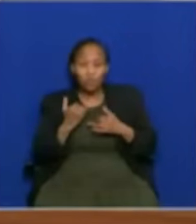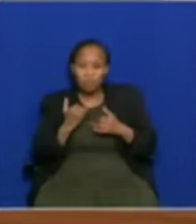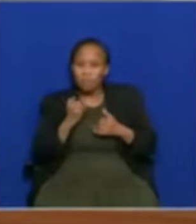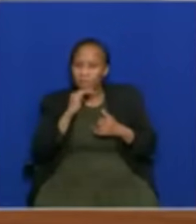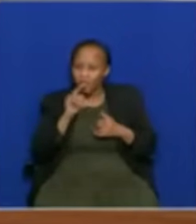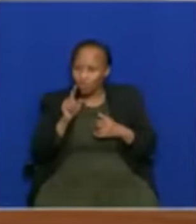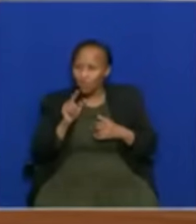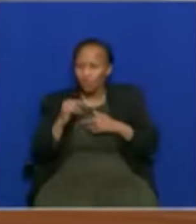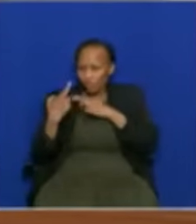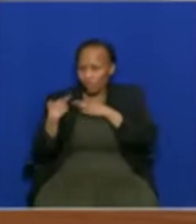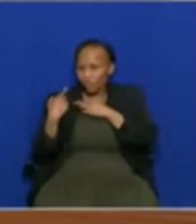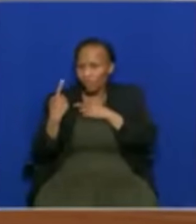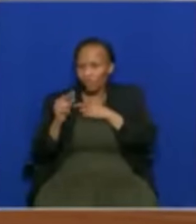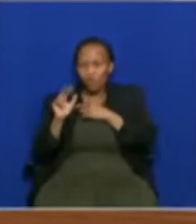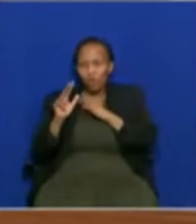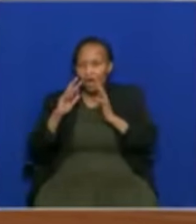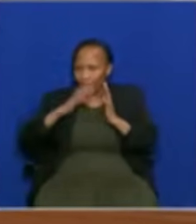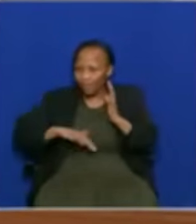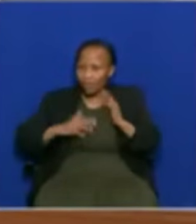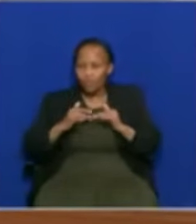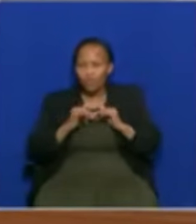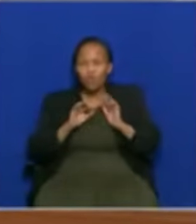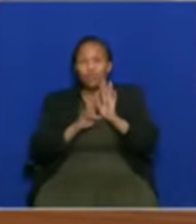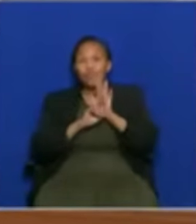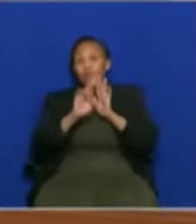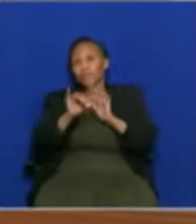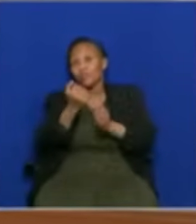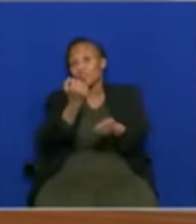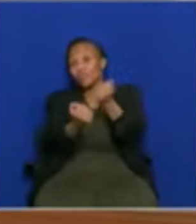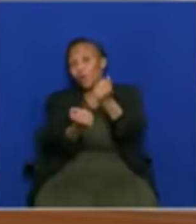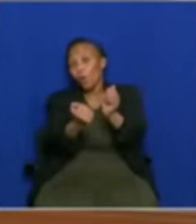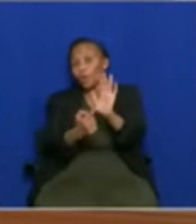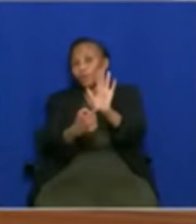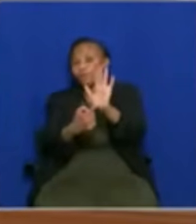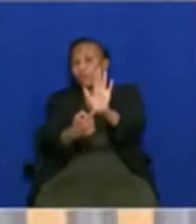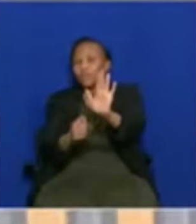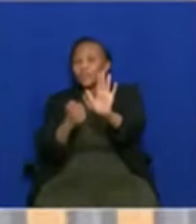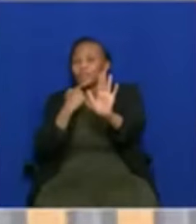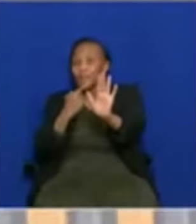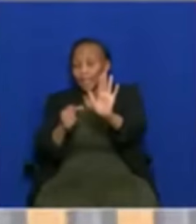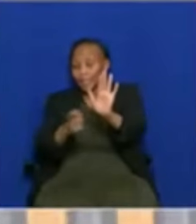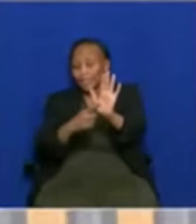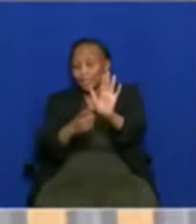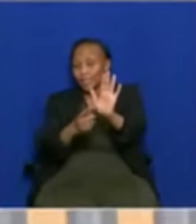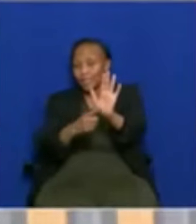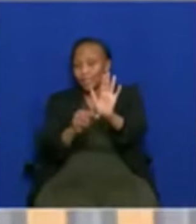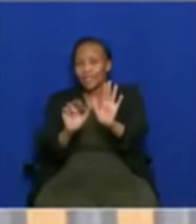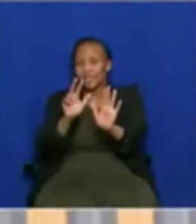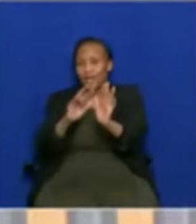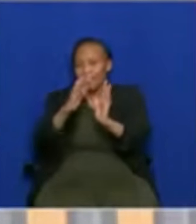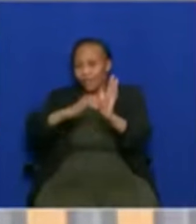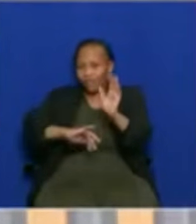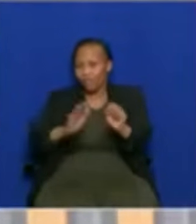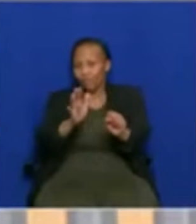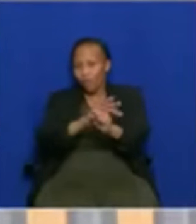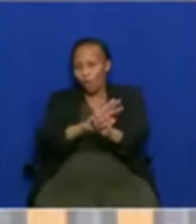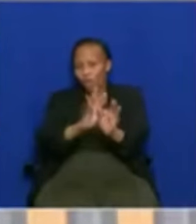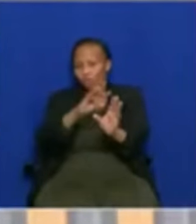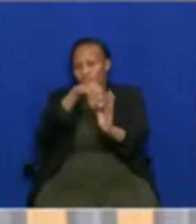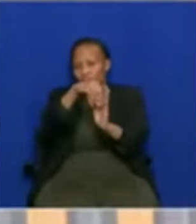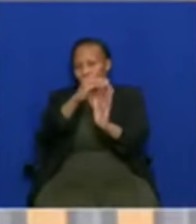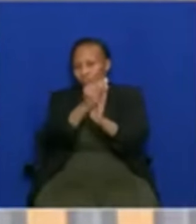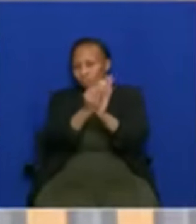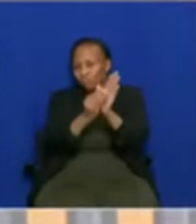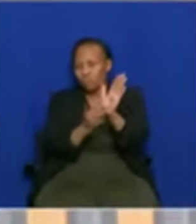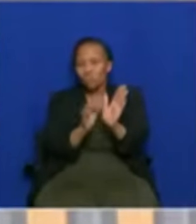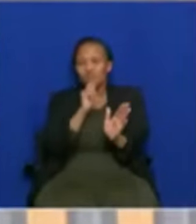represented to a court that this is your affidavit, it contains your truth, and you must be held to that. You can comment